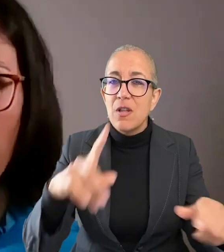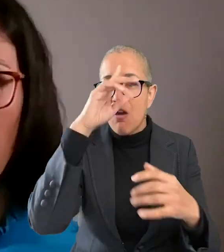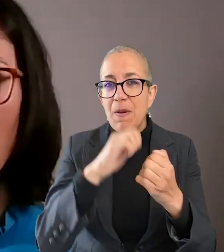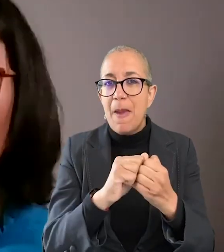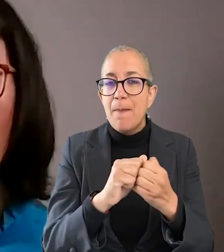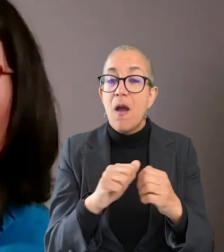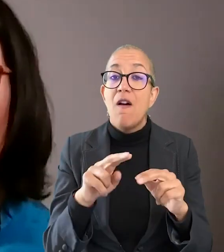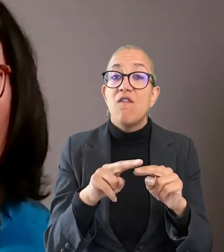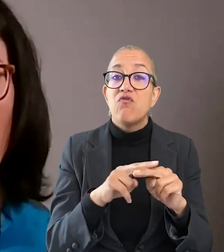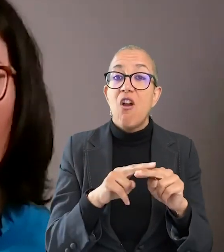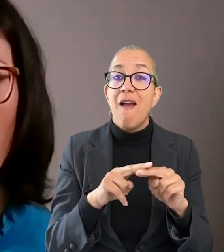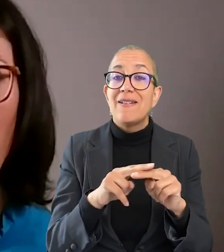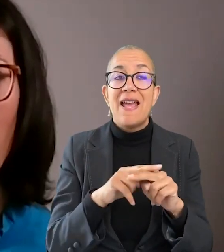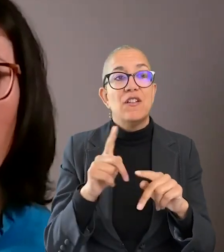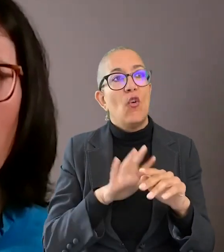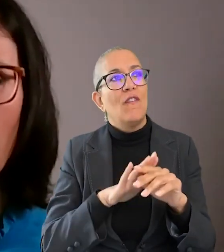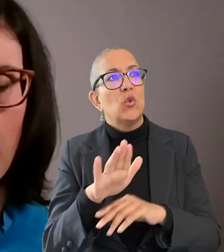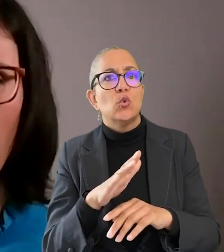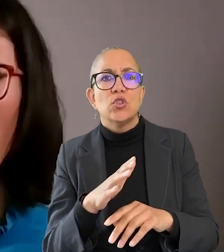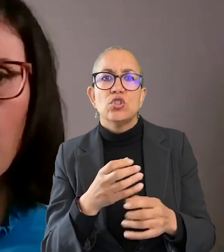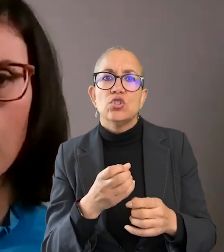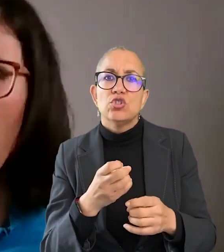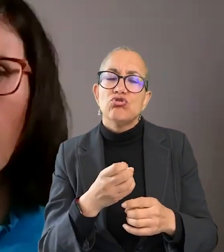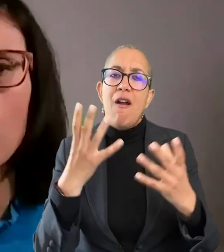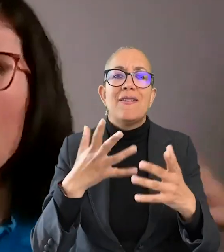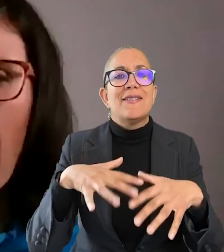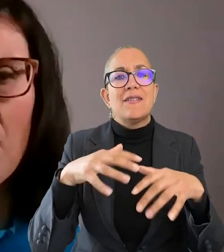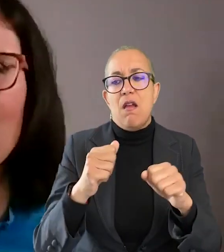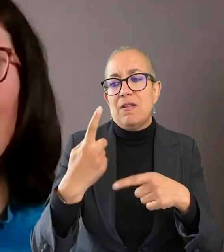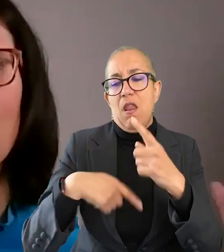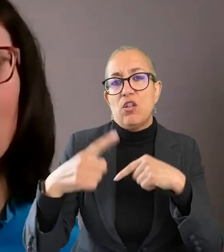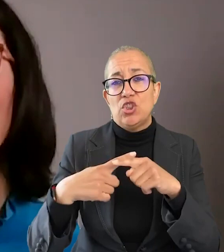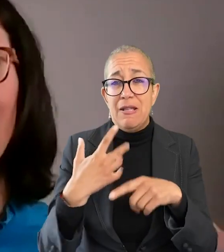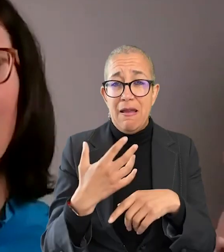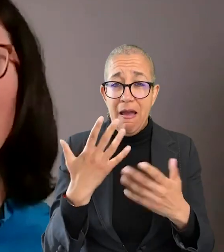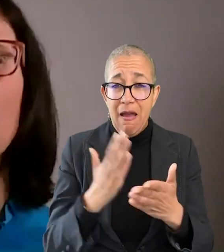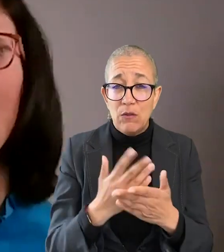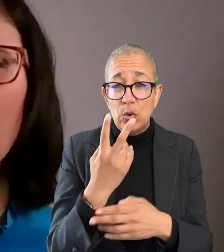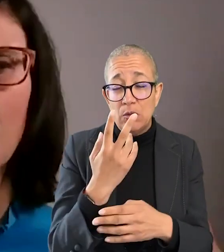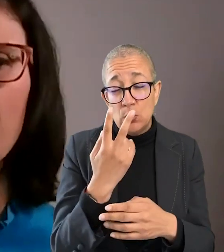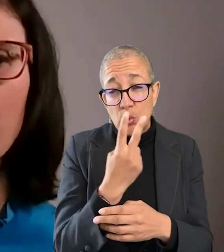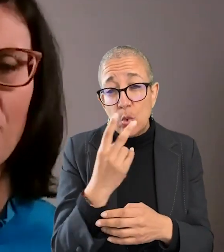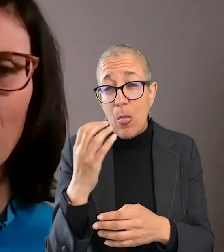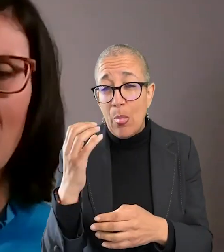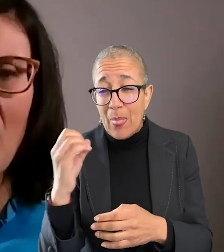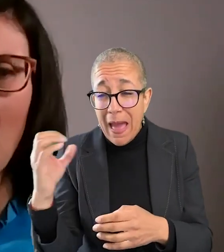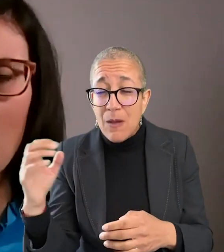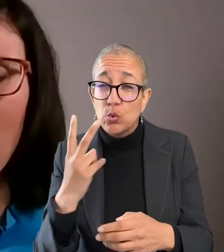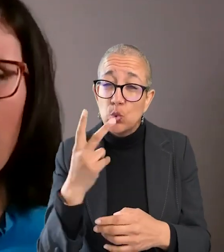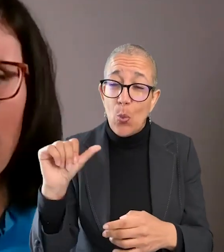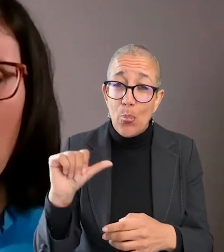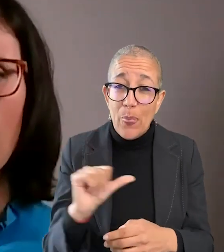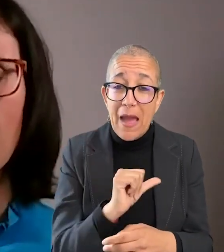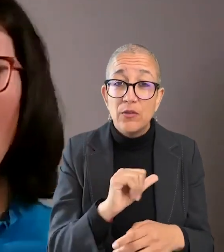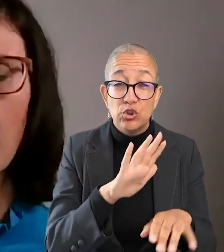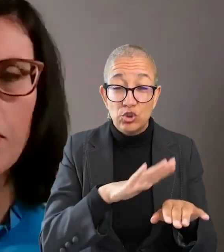Future strikes that started last year. I was in Oxford, there were 2,000 children, it was so colourful and beautiful